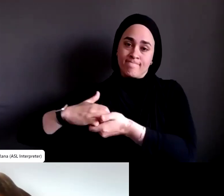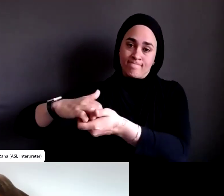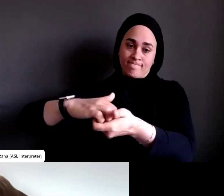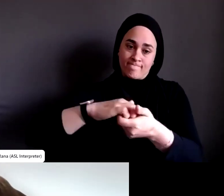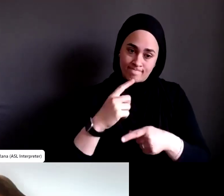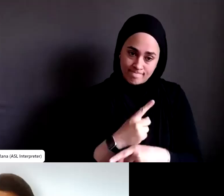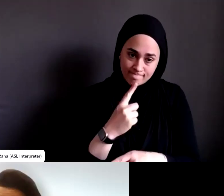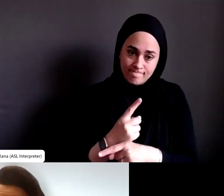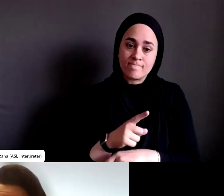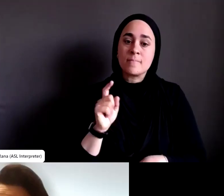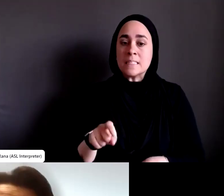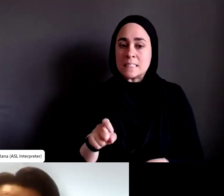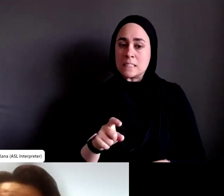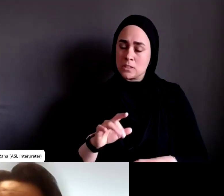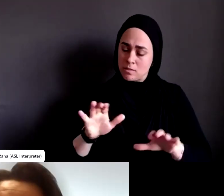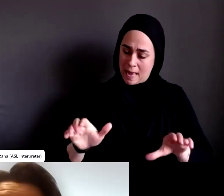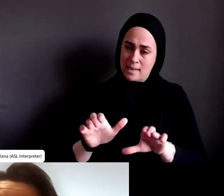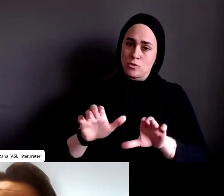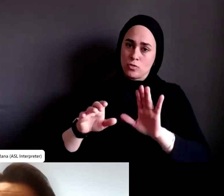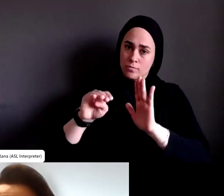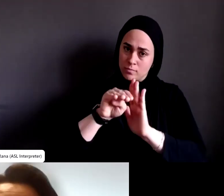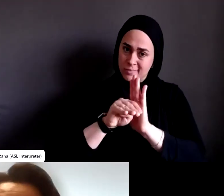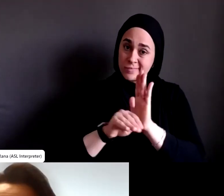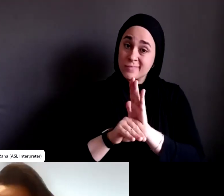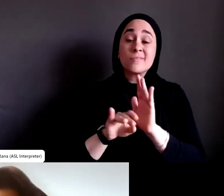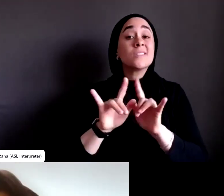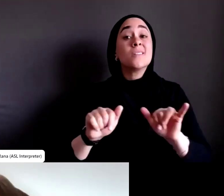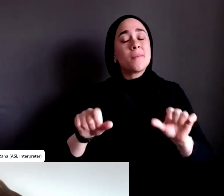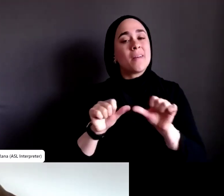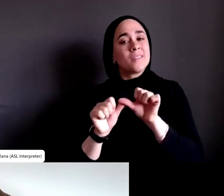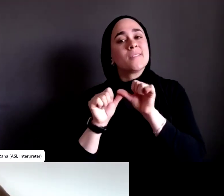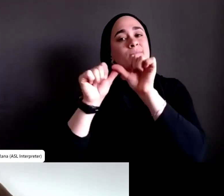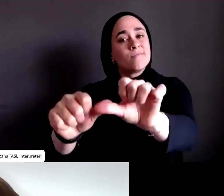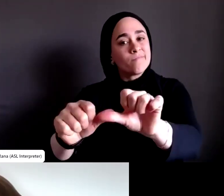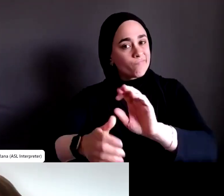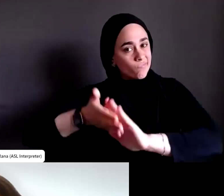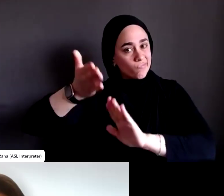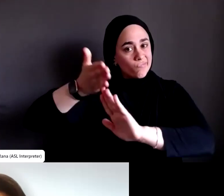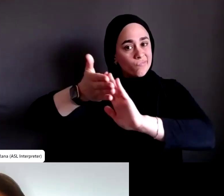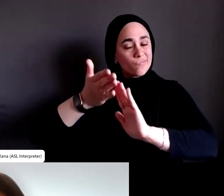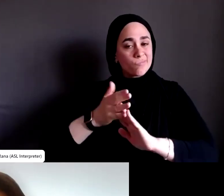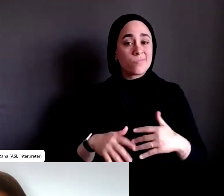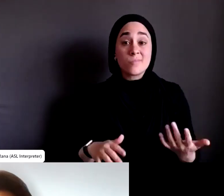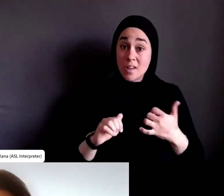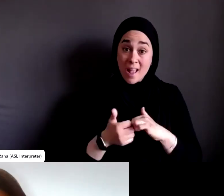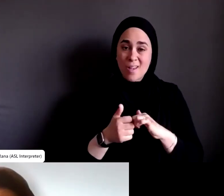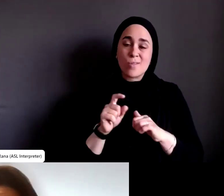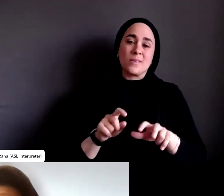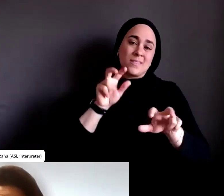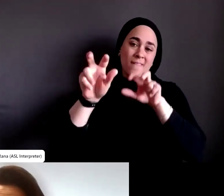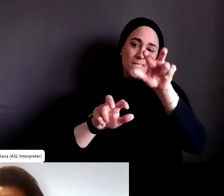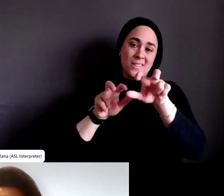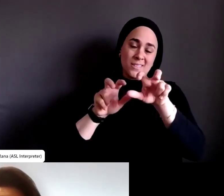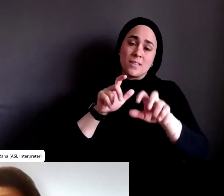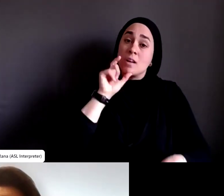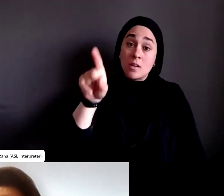actions, but also they have to be maintained because they have to be ongoing. And in order to do so, you have to invest, and not only in